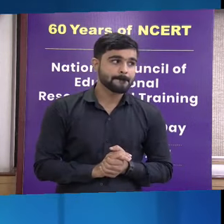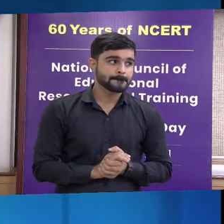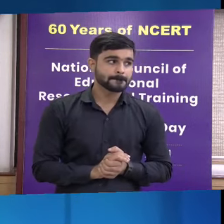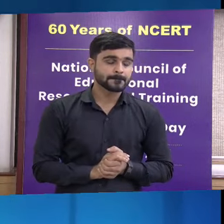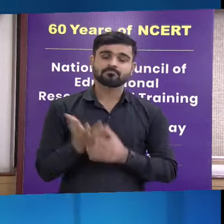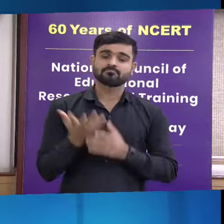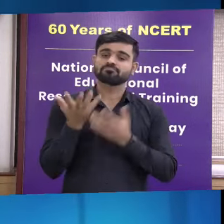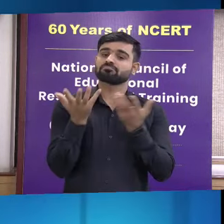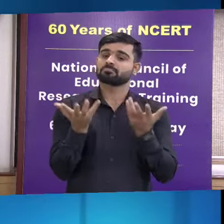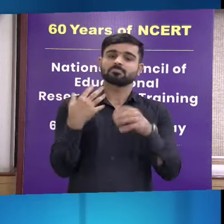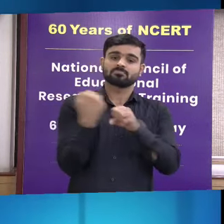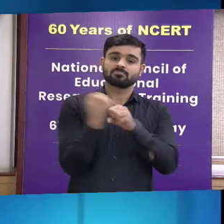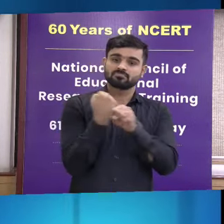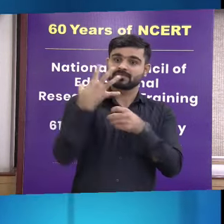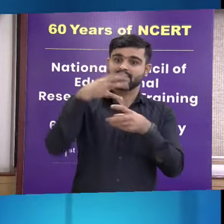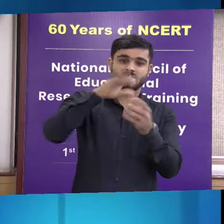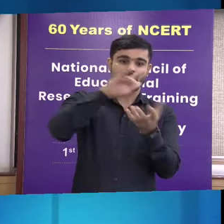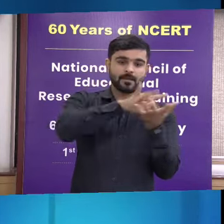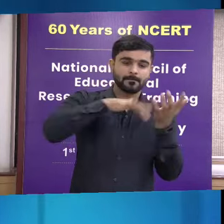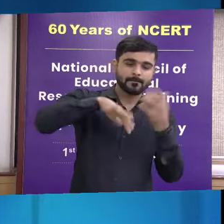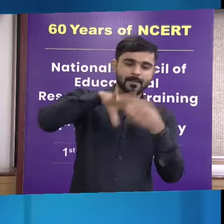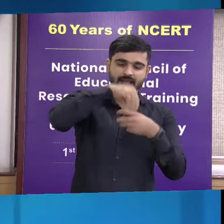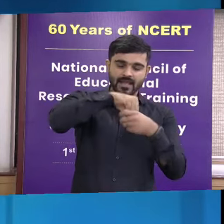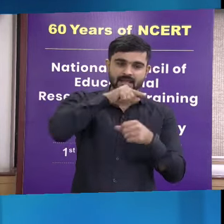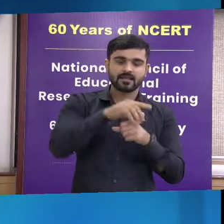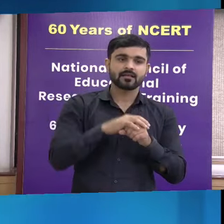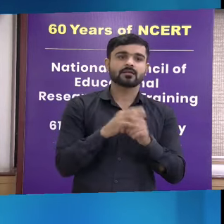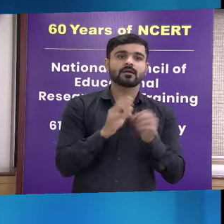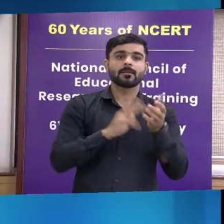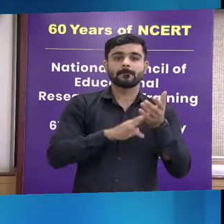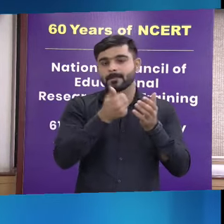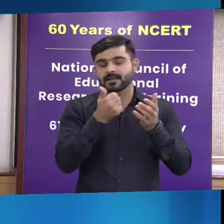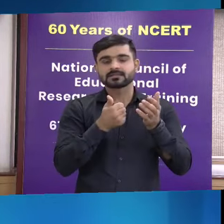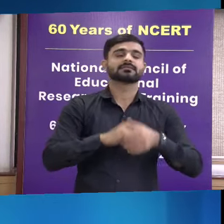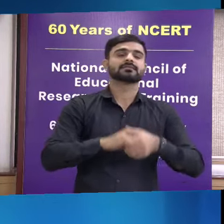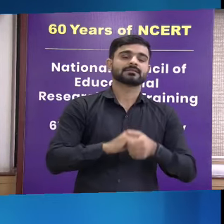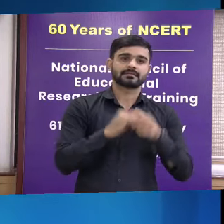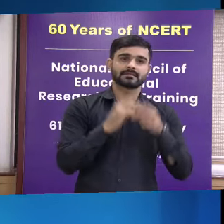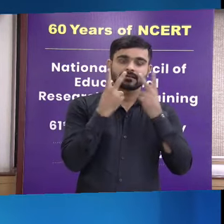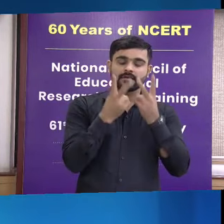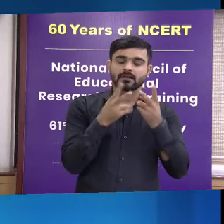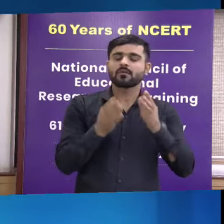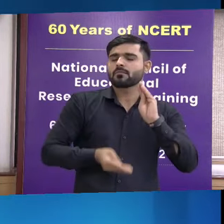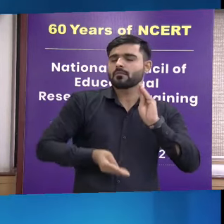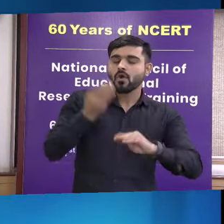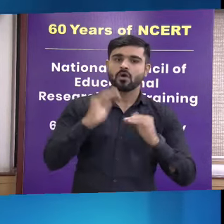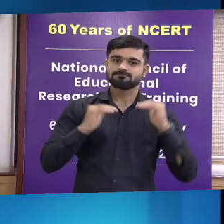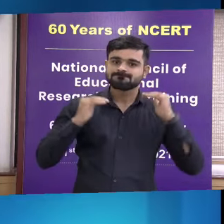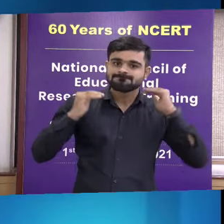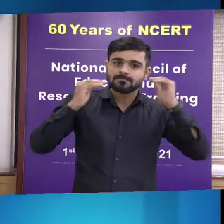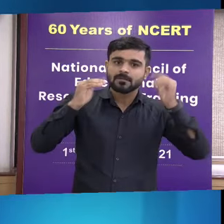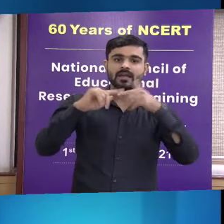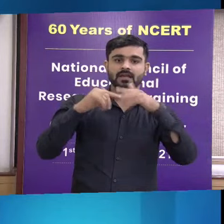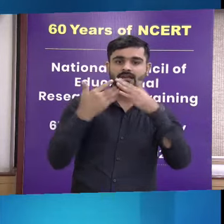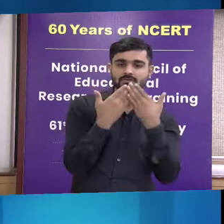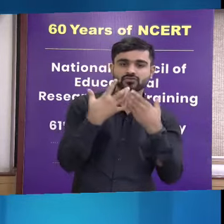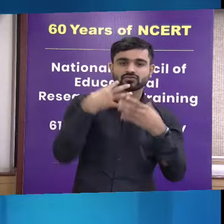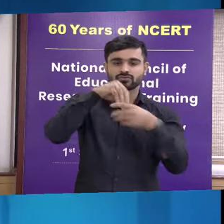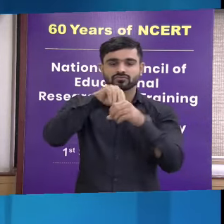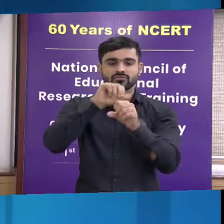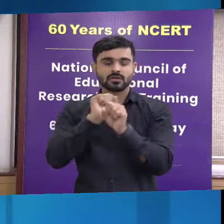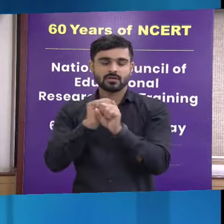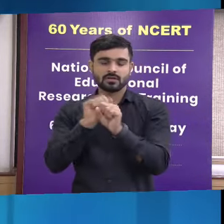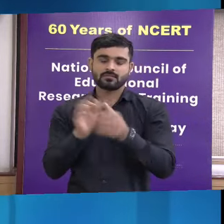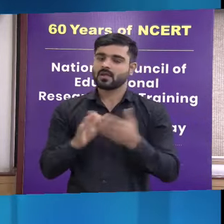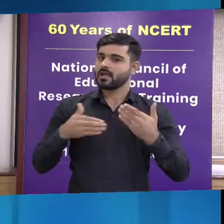as per the work allocation, both honorable ministers look more after the higher education side, but we are so